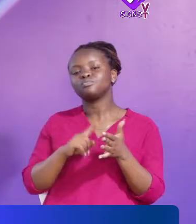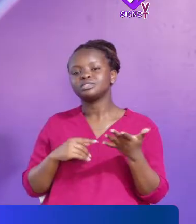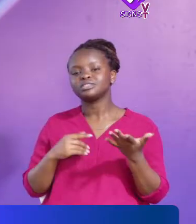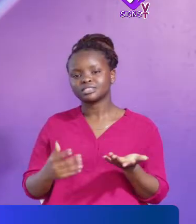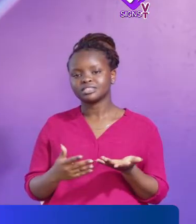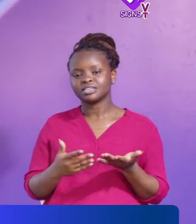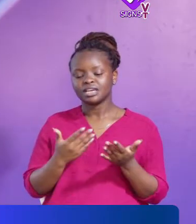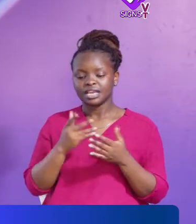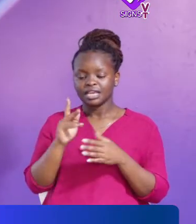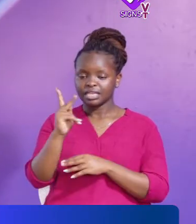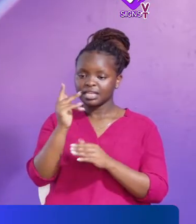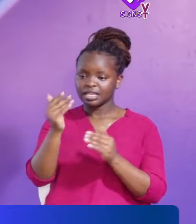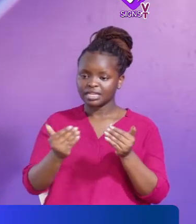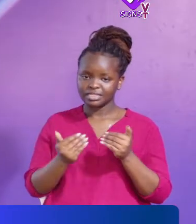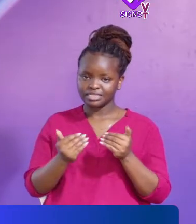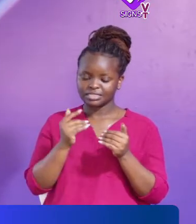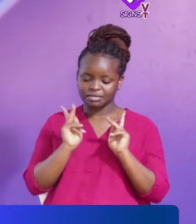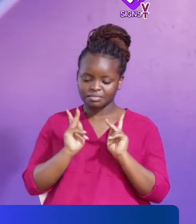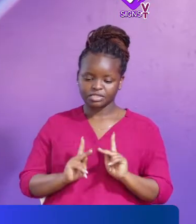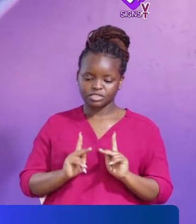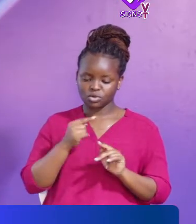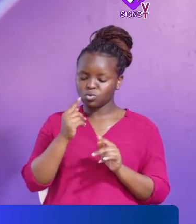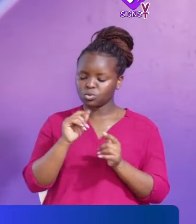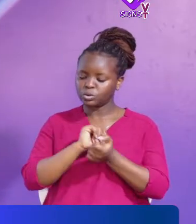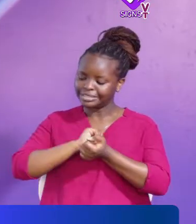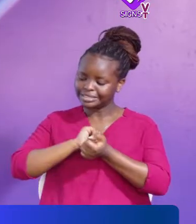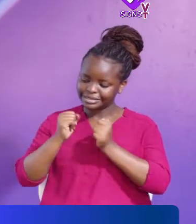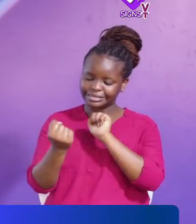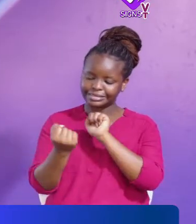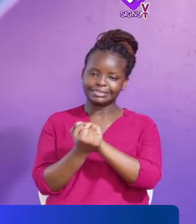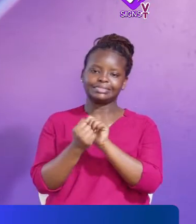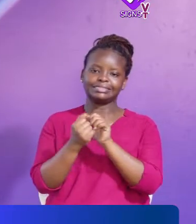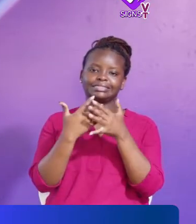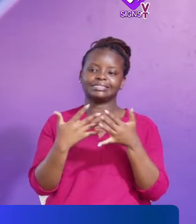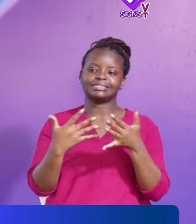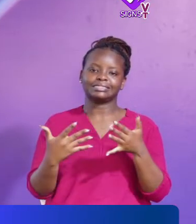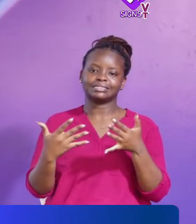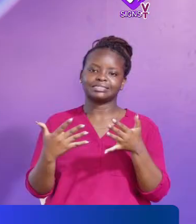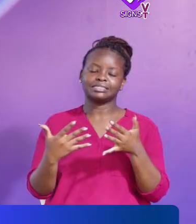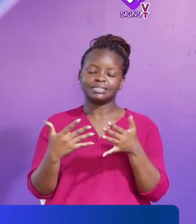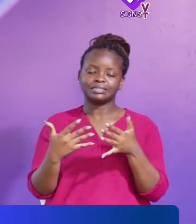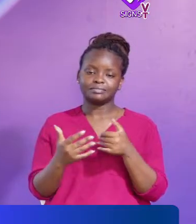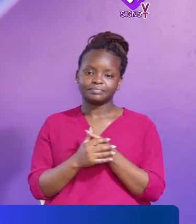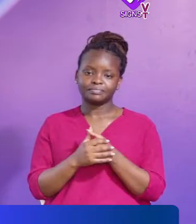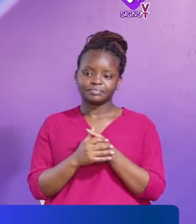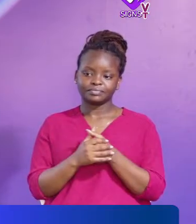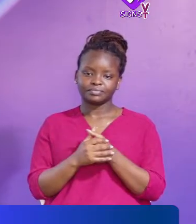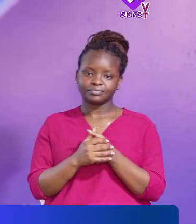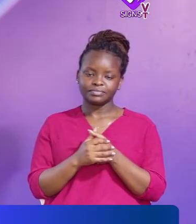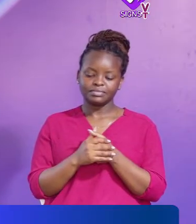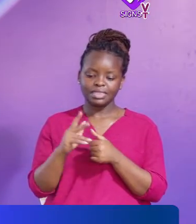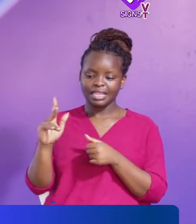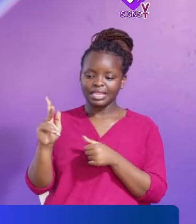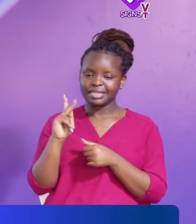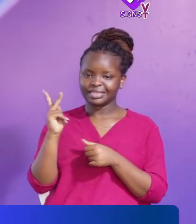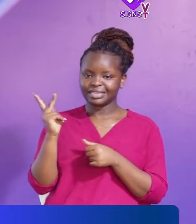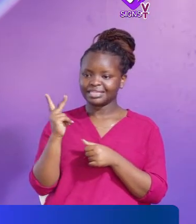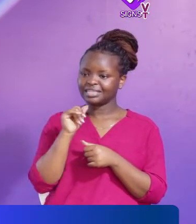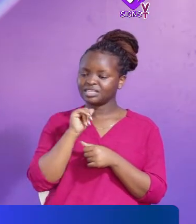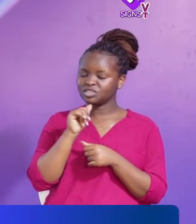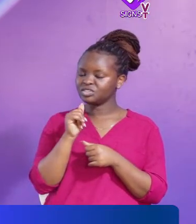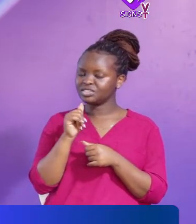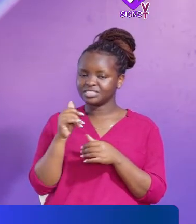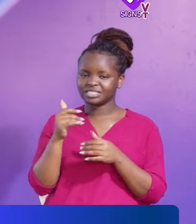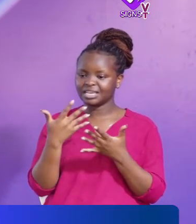needs someone who will be a revolutionary. Someone who will give back Kenya to Kenyans. Kenya currently is not in the hand of Kenyans.